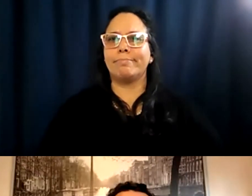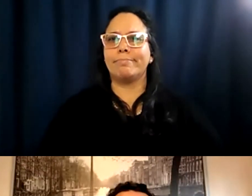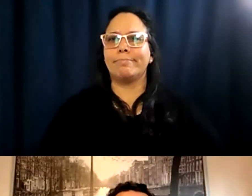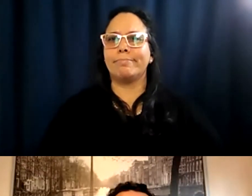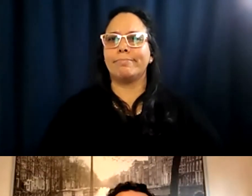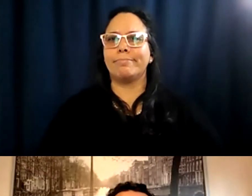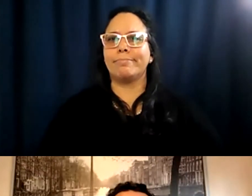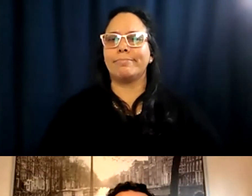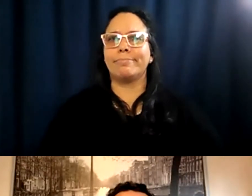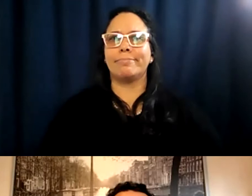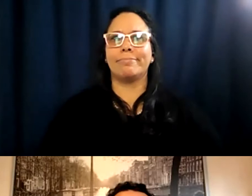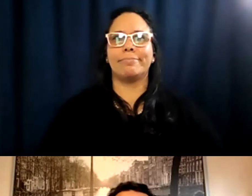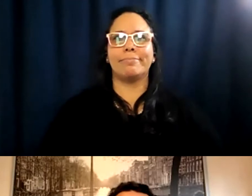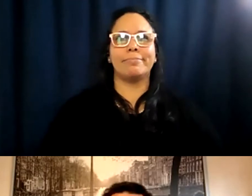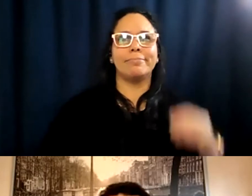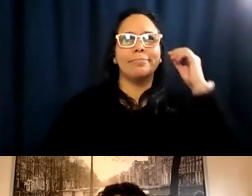Hi, everyone. Can you hear me?